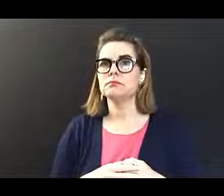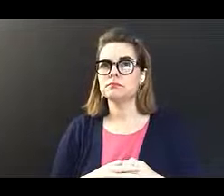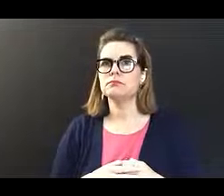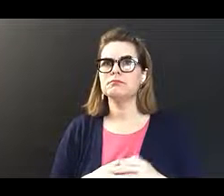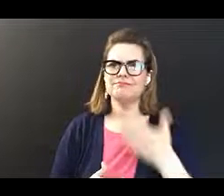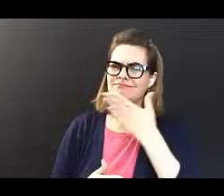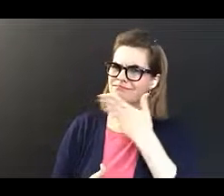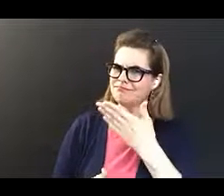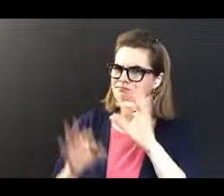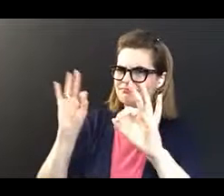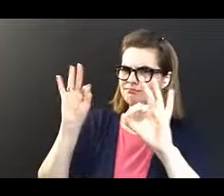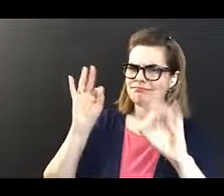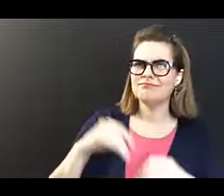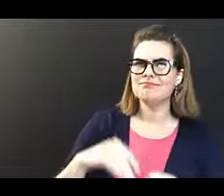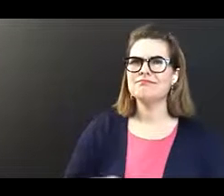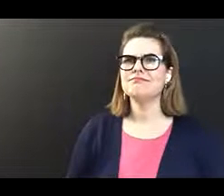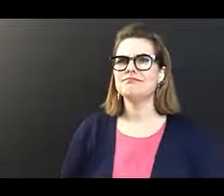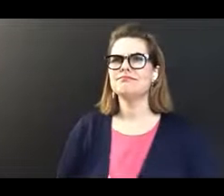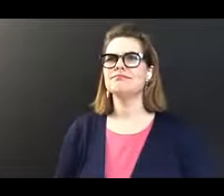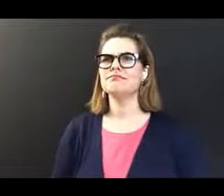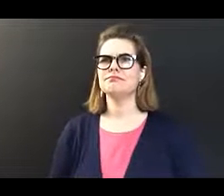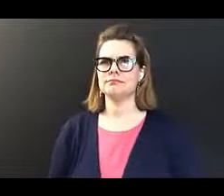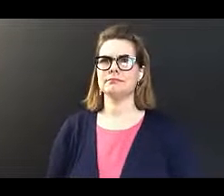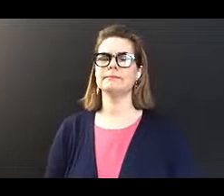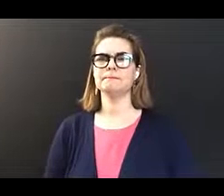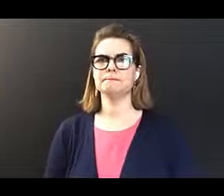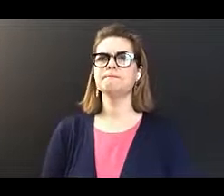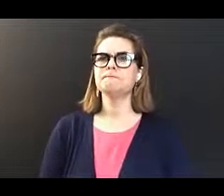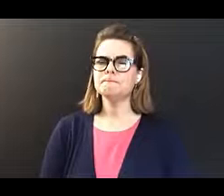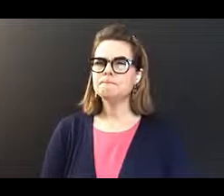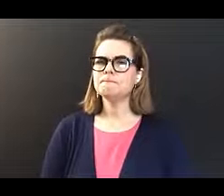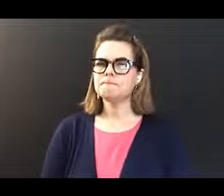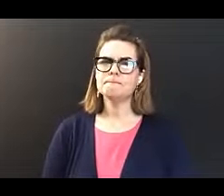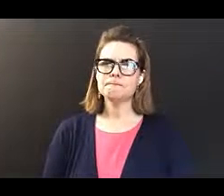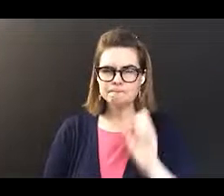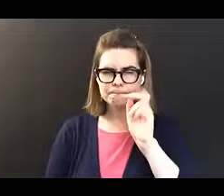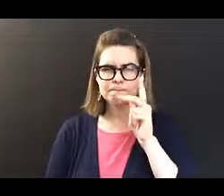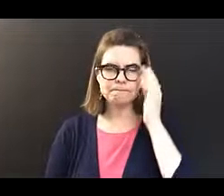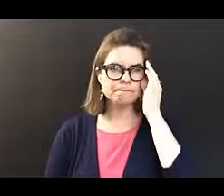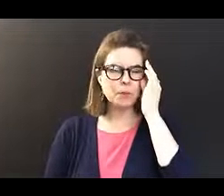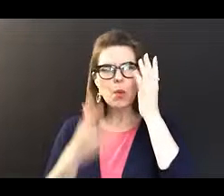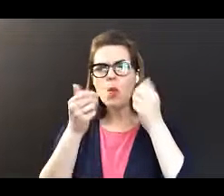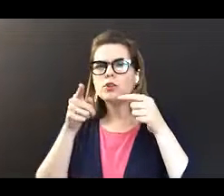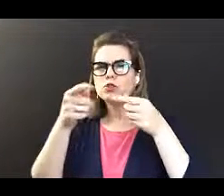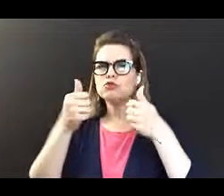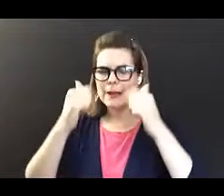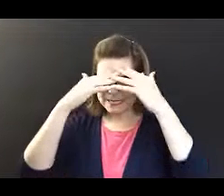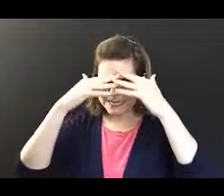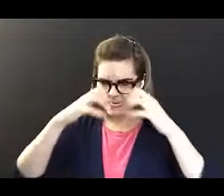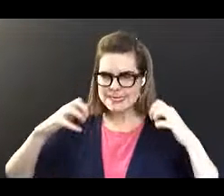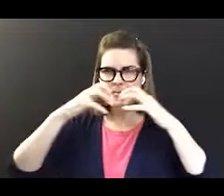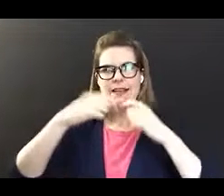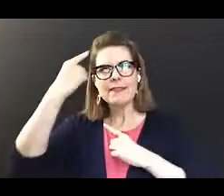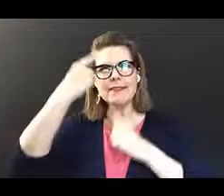That's awesome. So now what I want to do is kind of challenge you to think about different scenarios as they